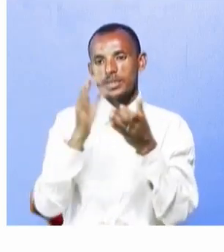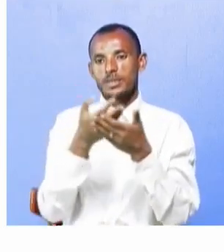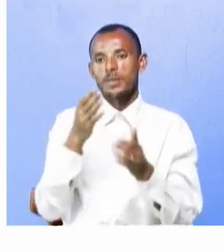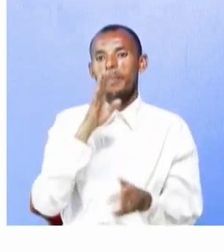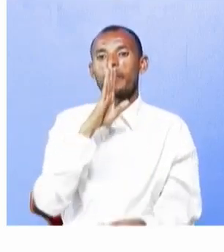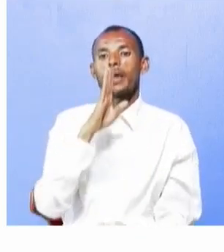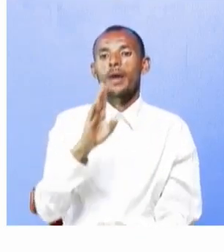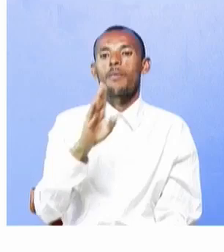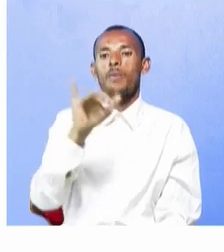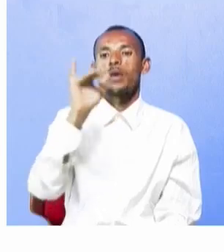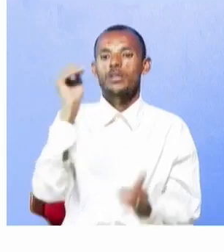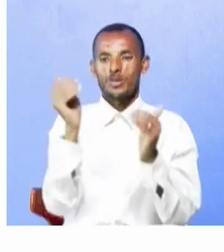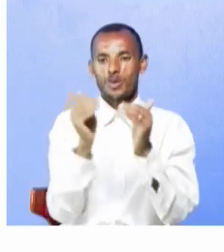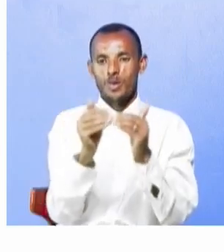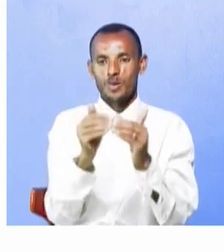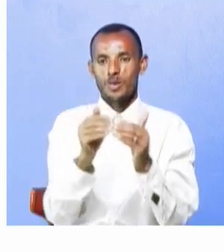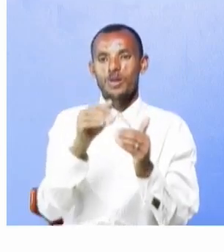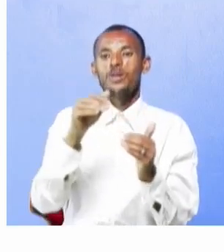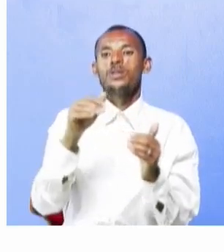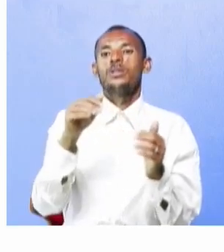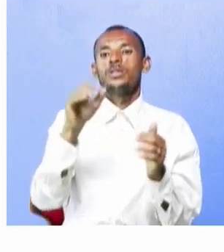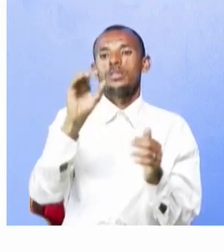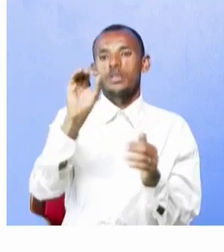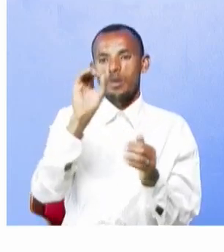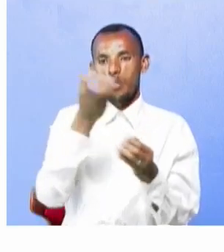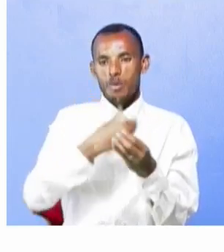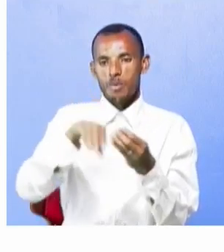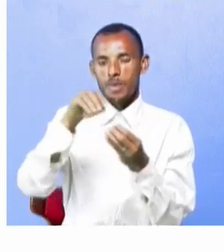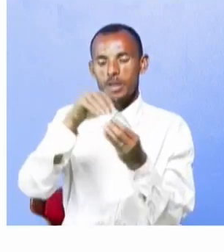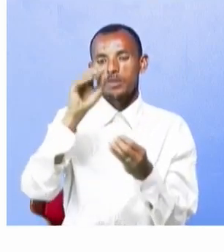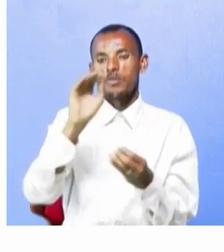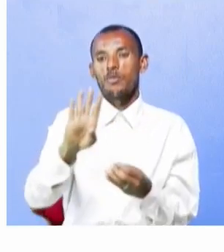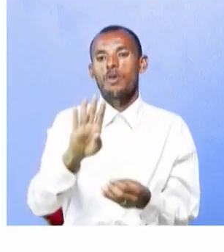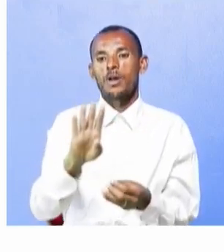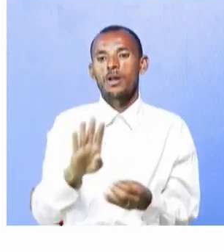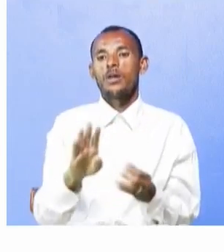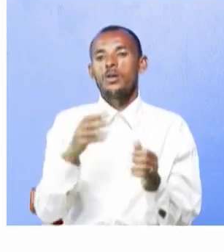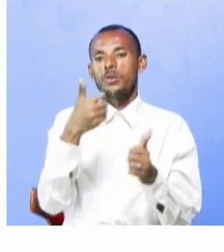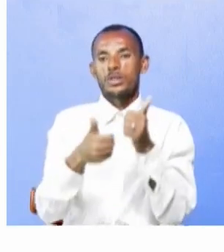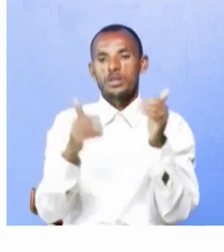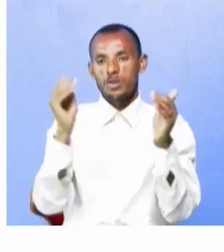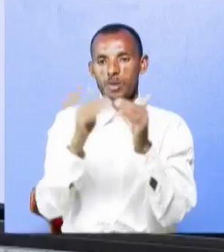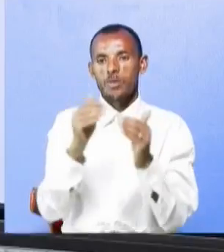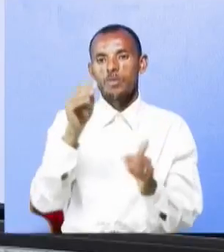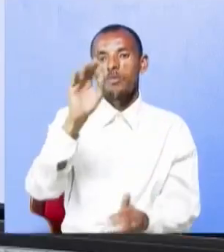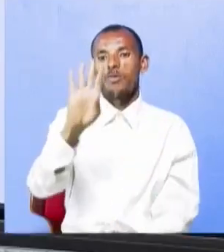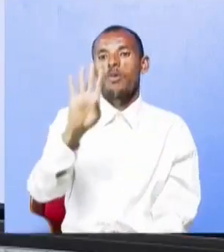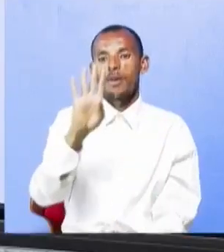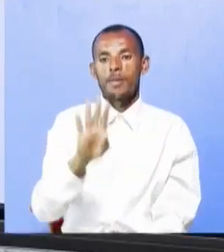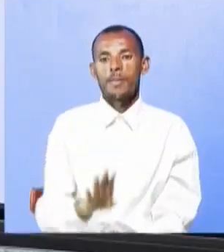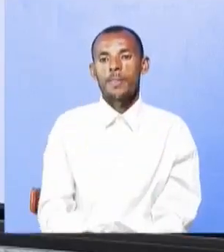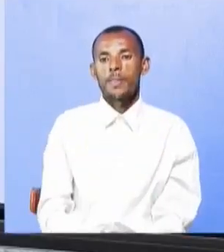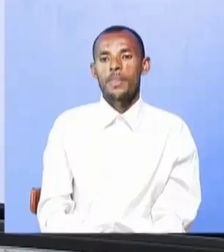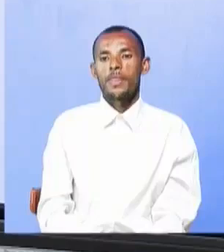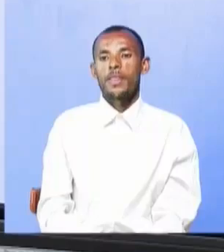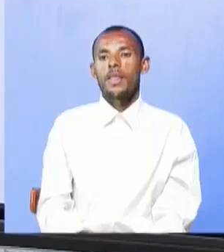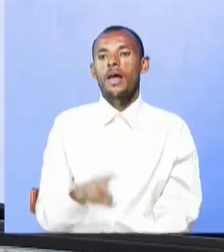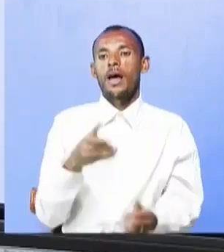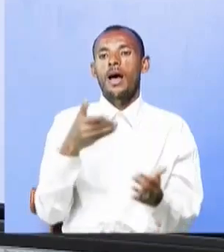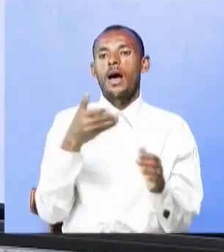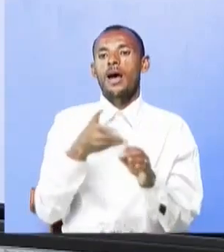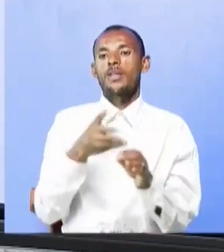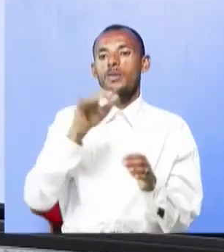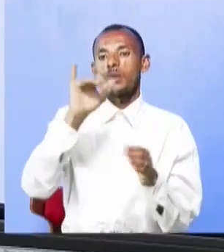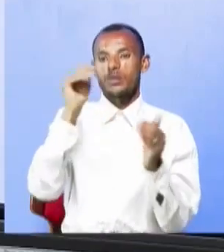becomes y is equals to 0 plus 4, which is 4. Okay, so at y is equals